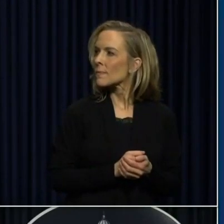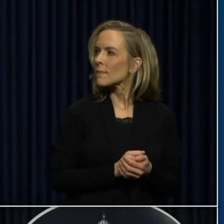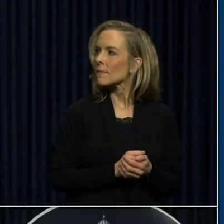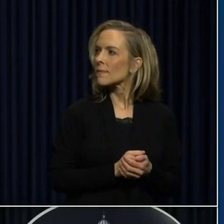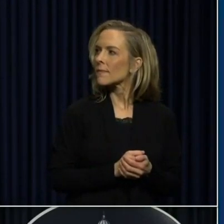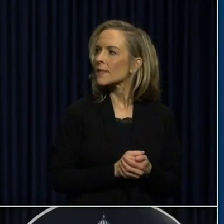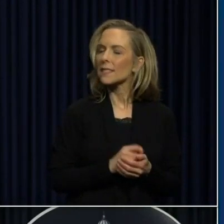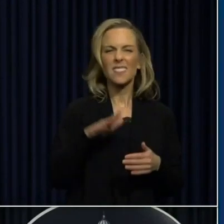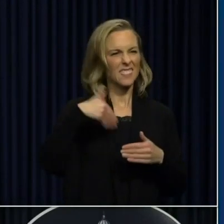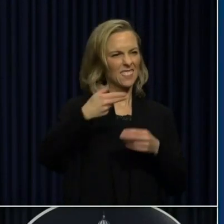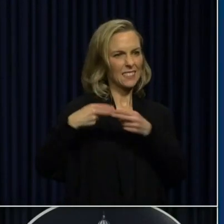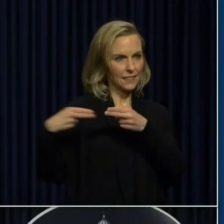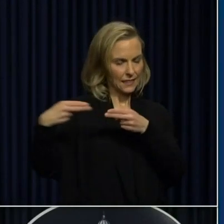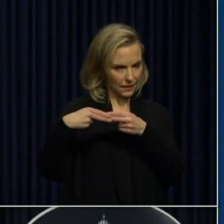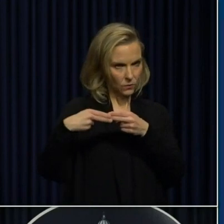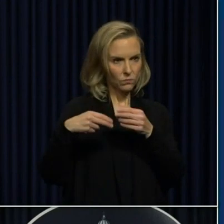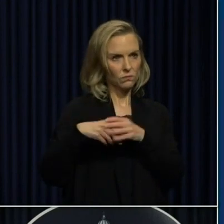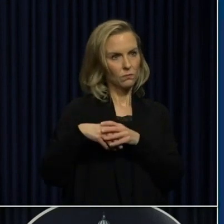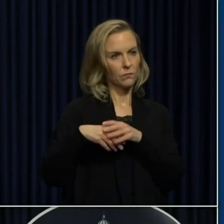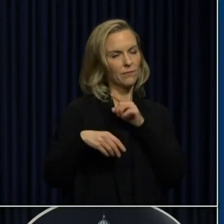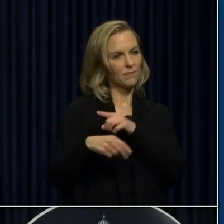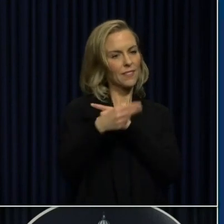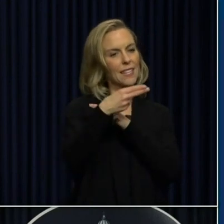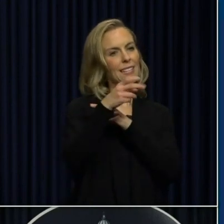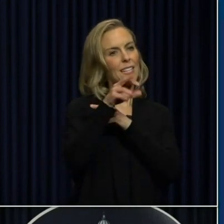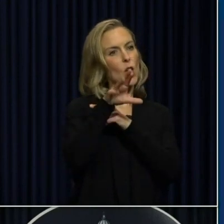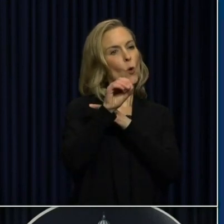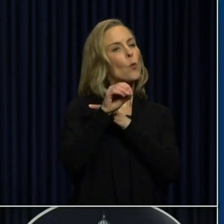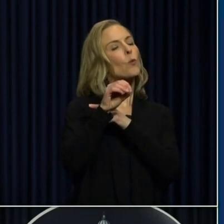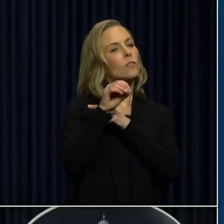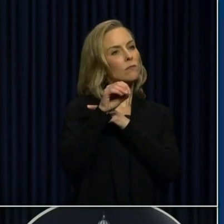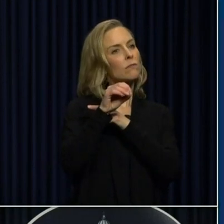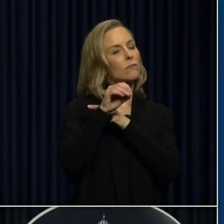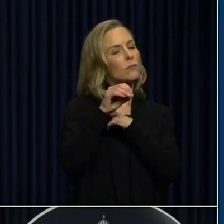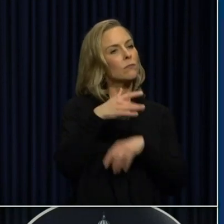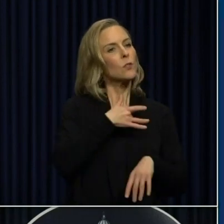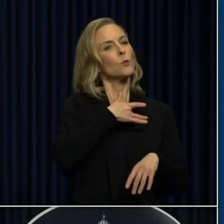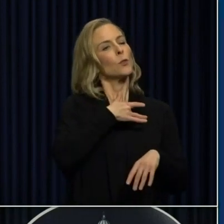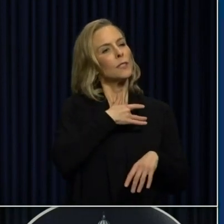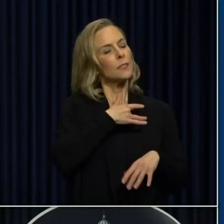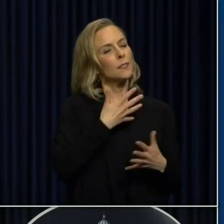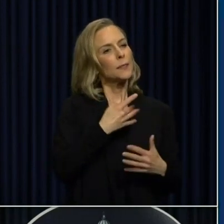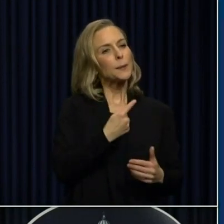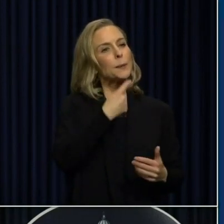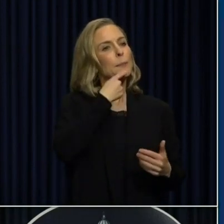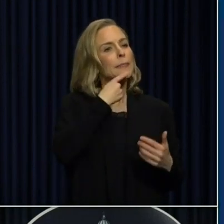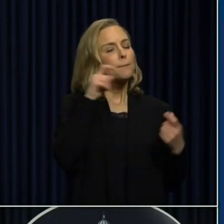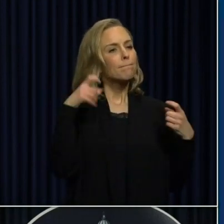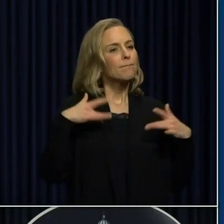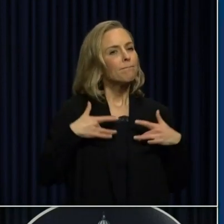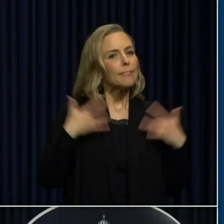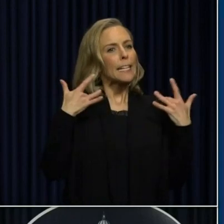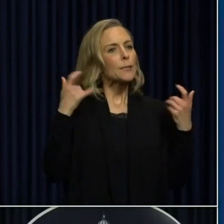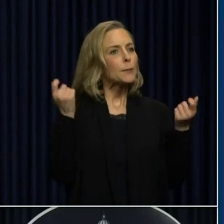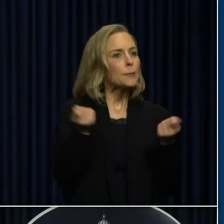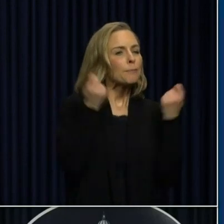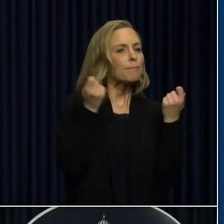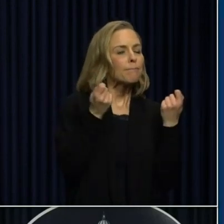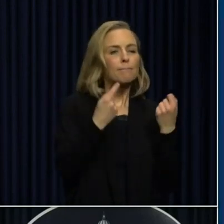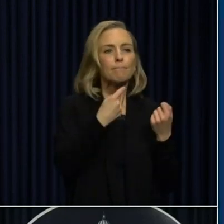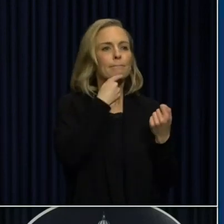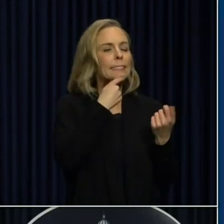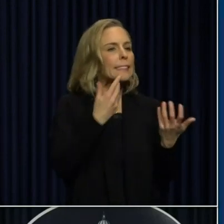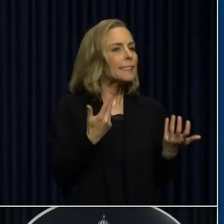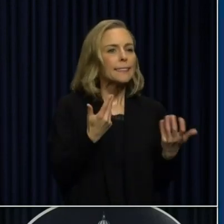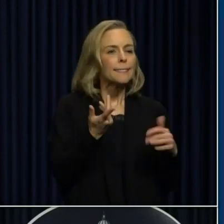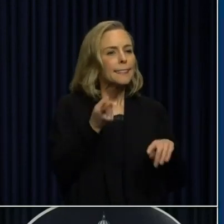All right, these are our heroes who are missing special moments with people they care about. This is